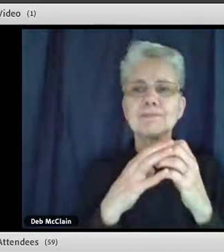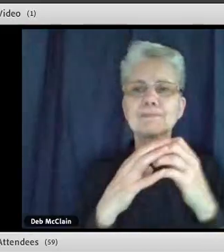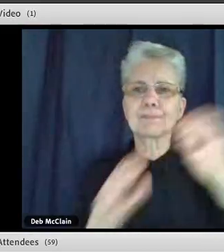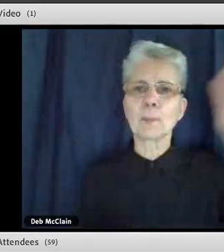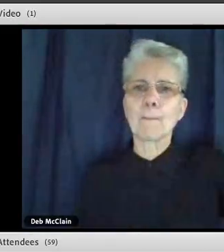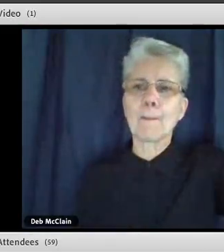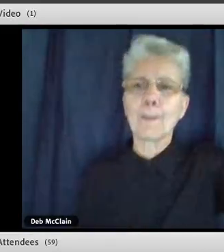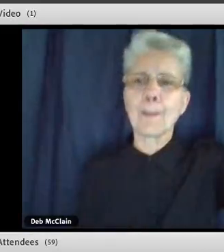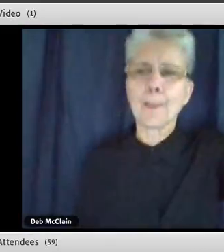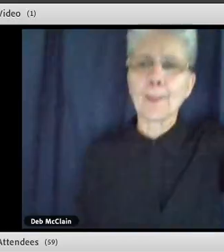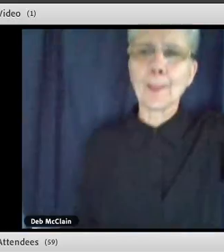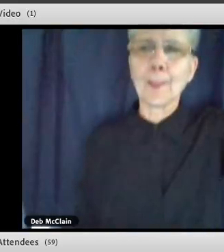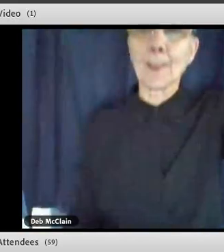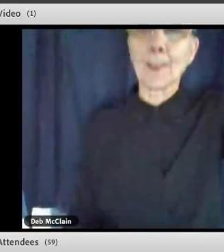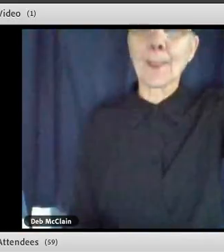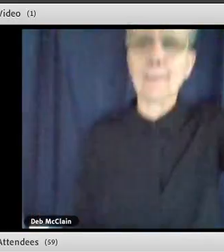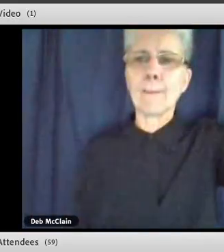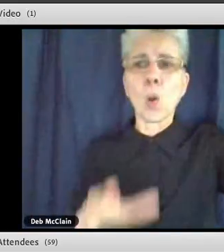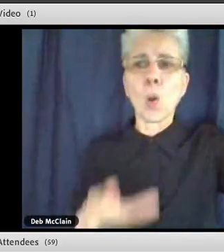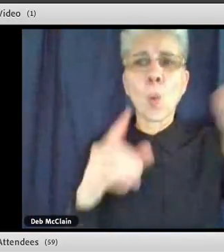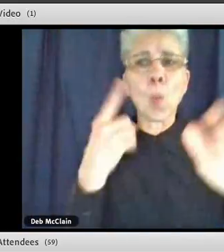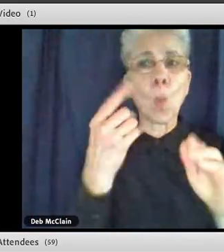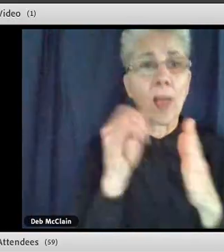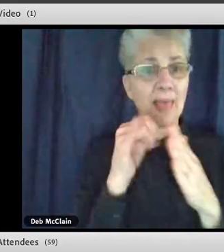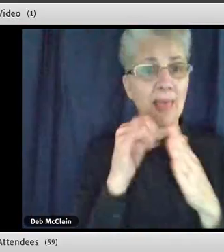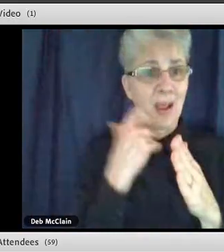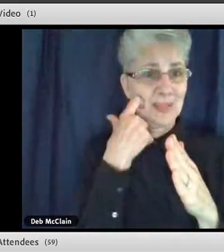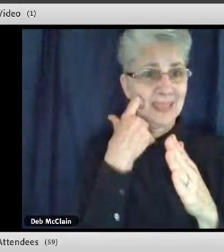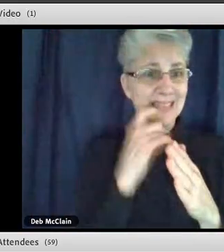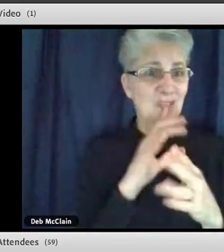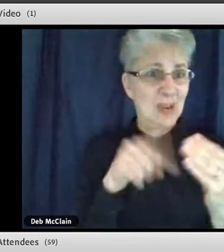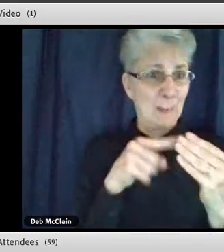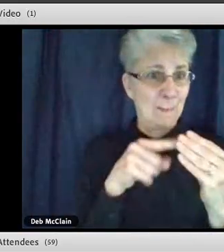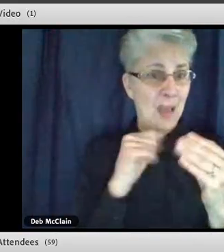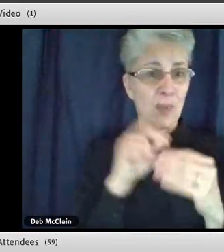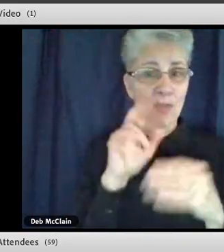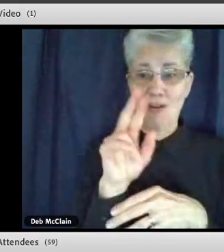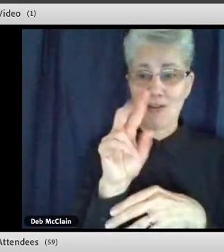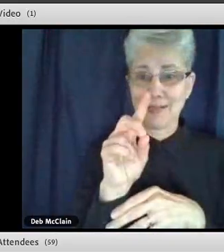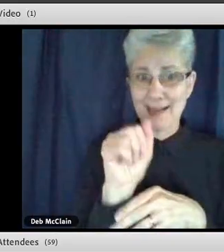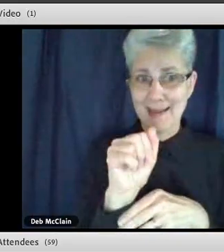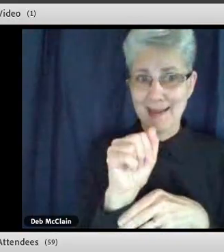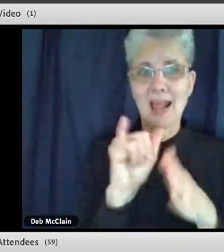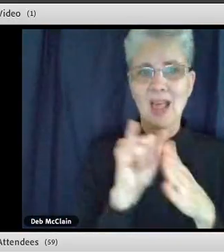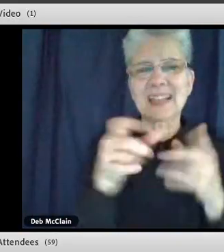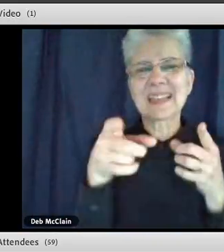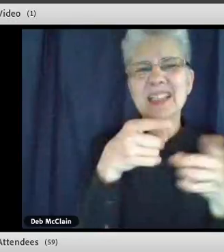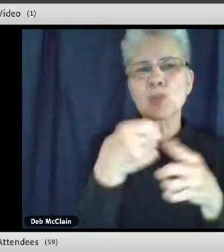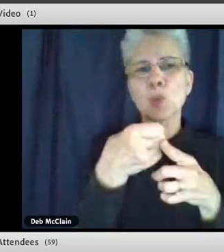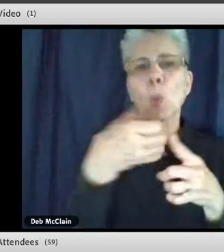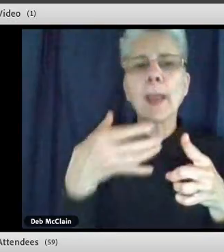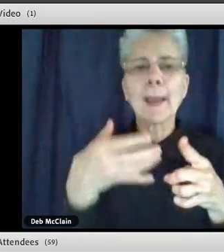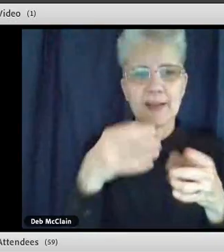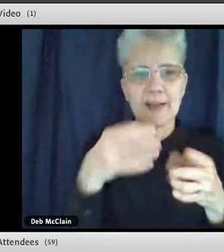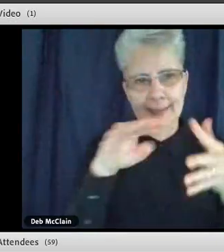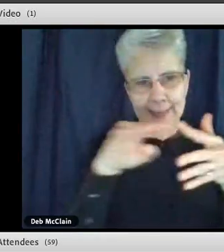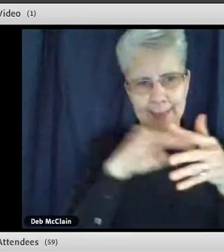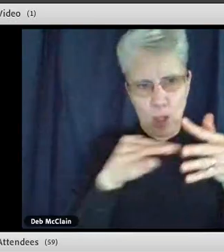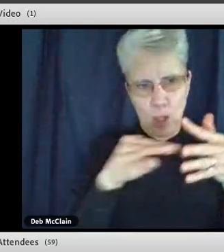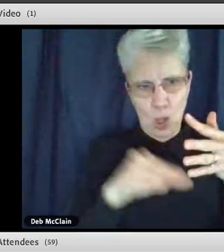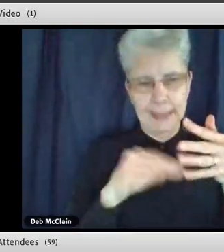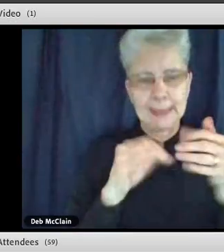one that I was just kind of talking about with RDA is descriptive cataloging. And